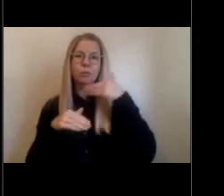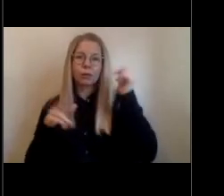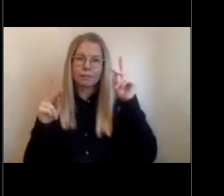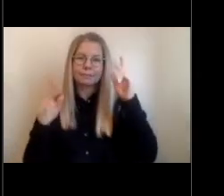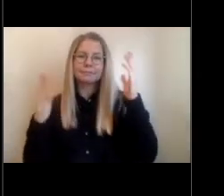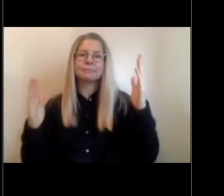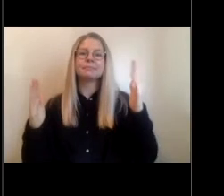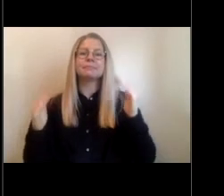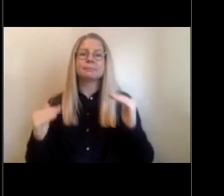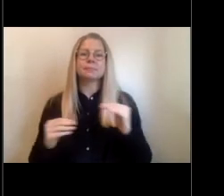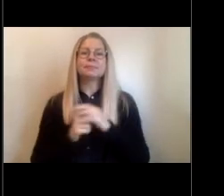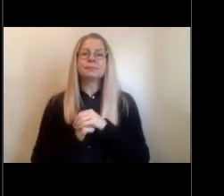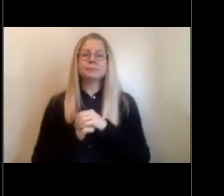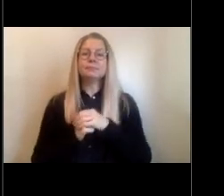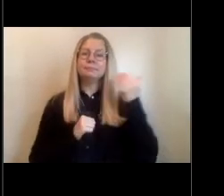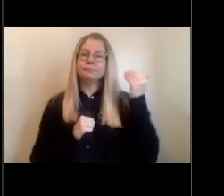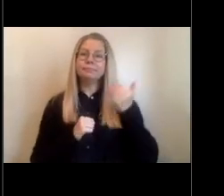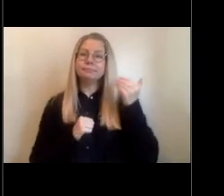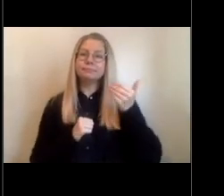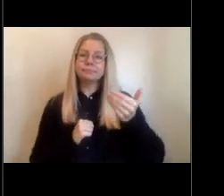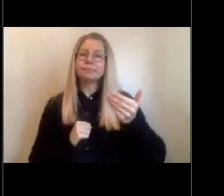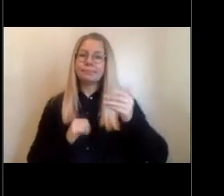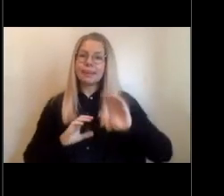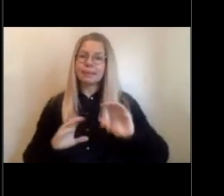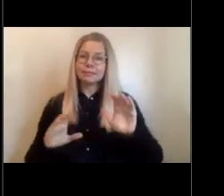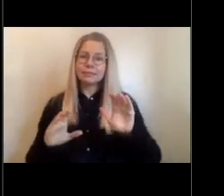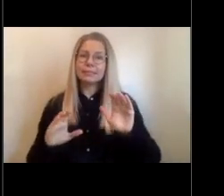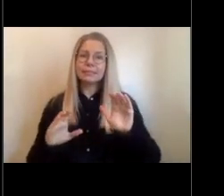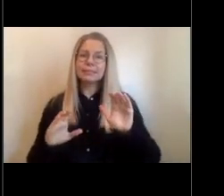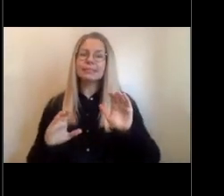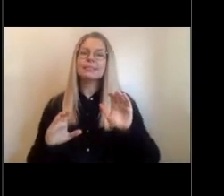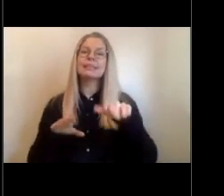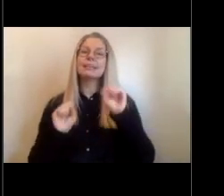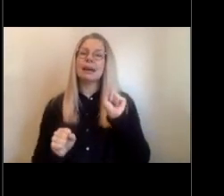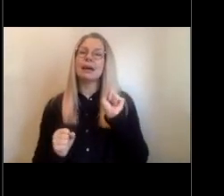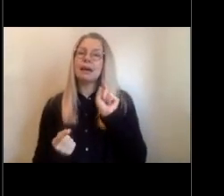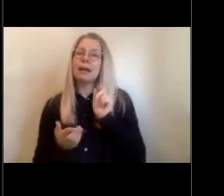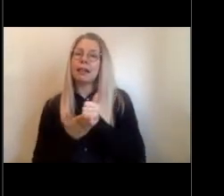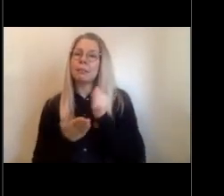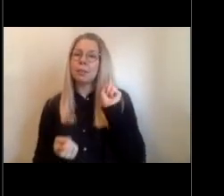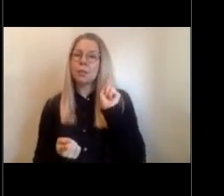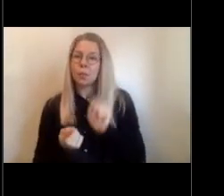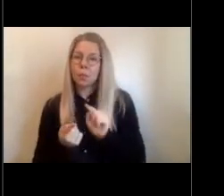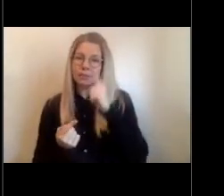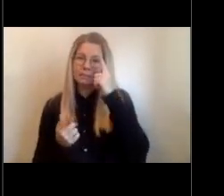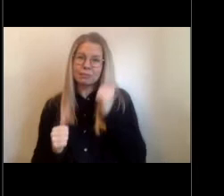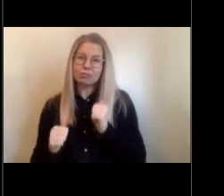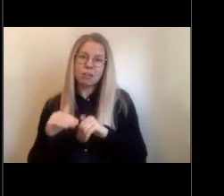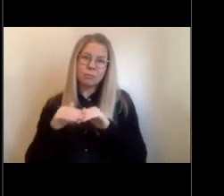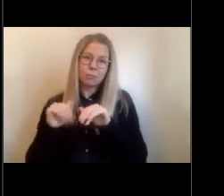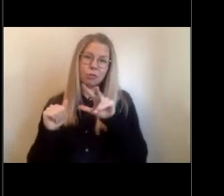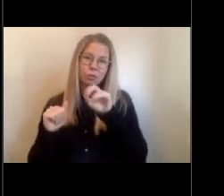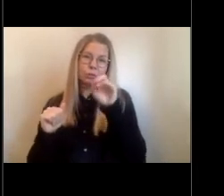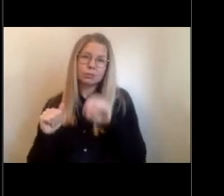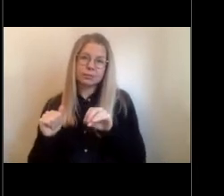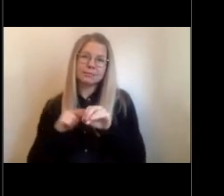30%. Now, I think that number may be a little high if you look at some of the other science, but we do think it has a benefit for reducing risk of dementia.